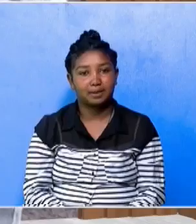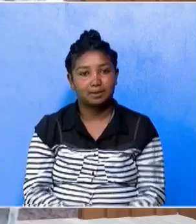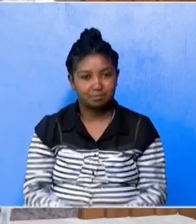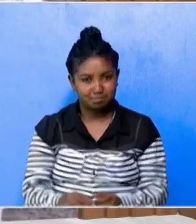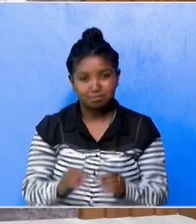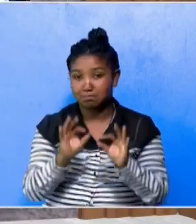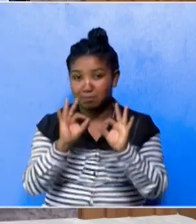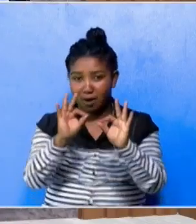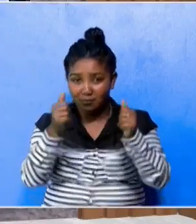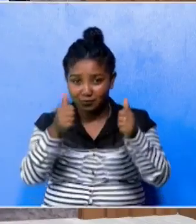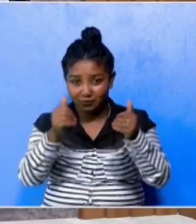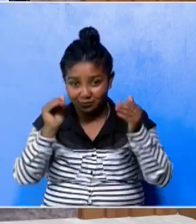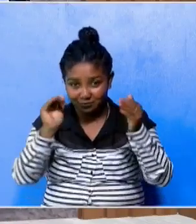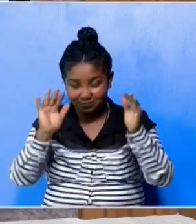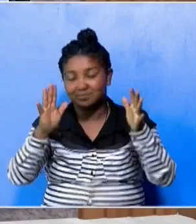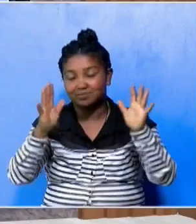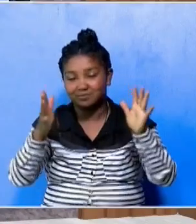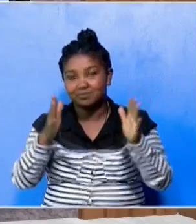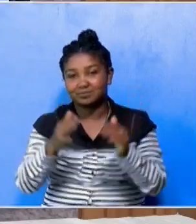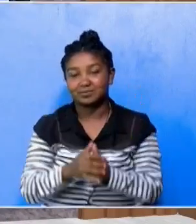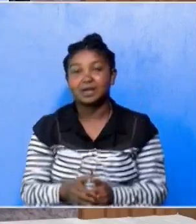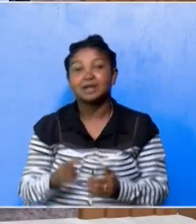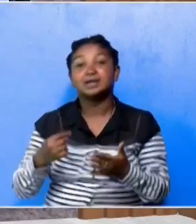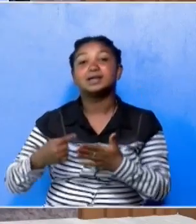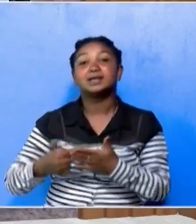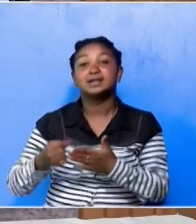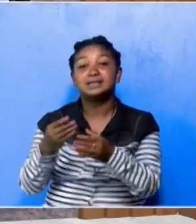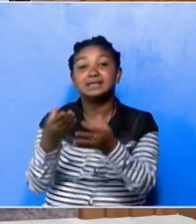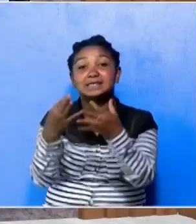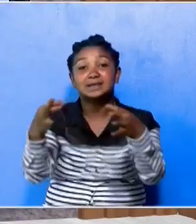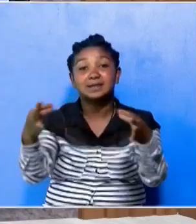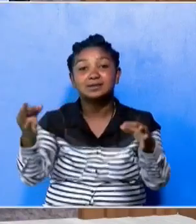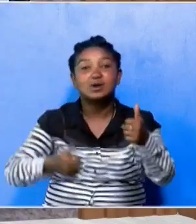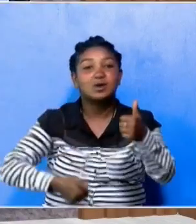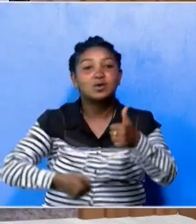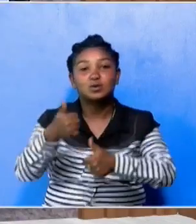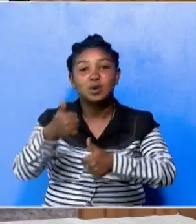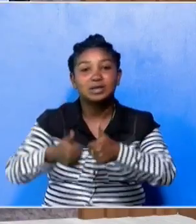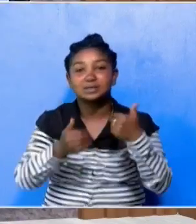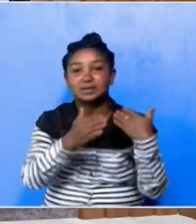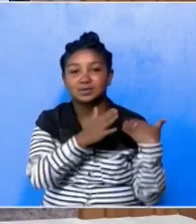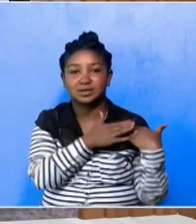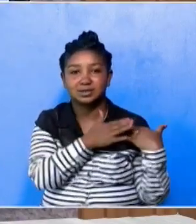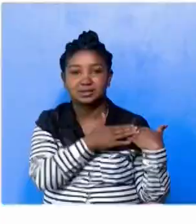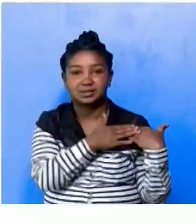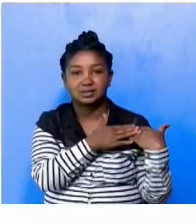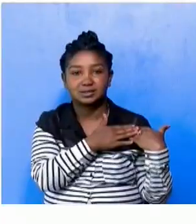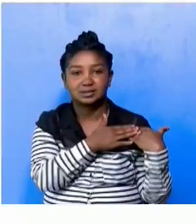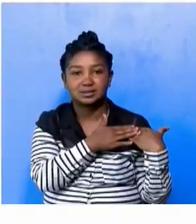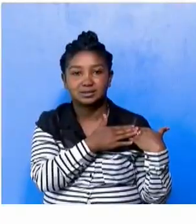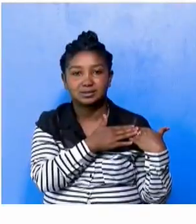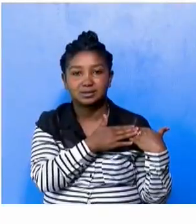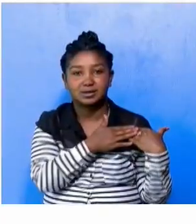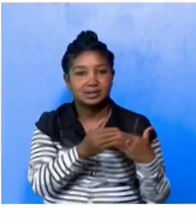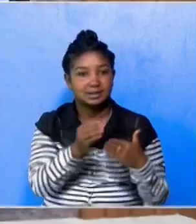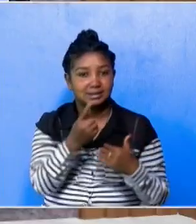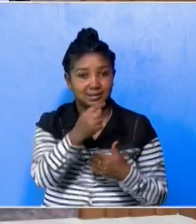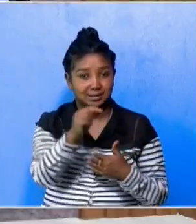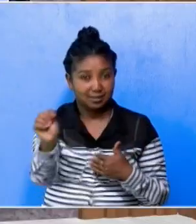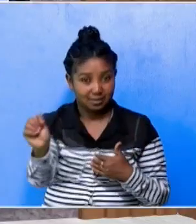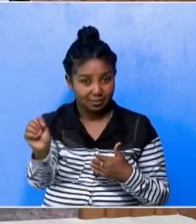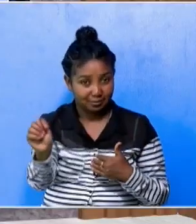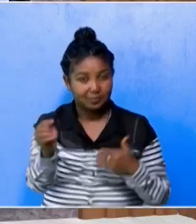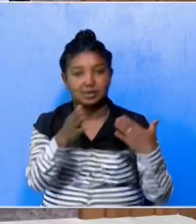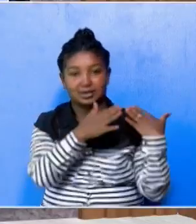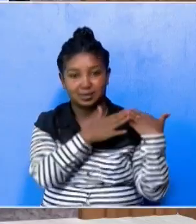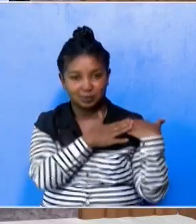Bravo. Well done. Here, in this sentence, which one the subject? The